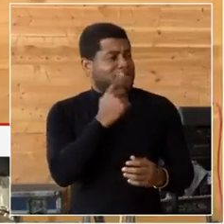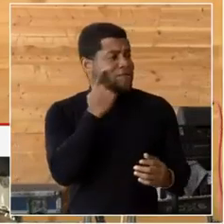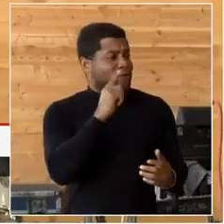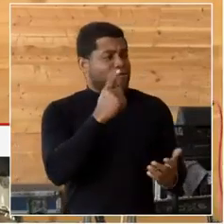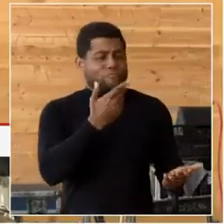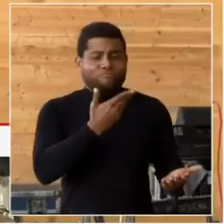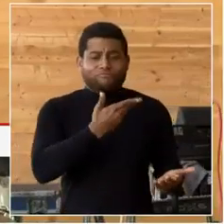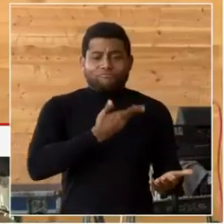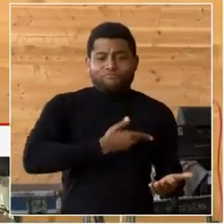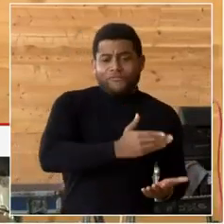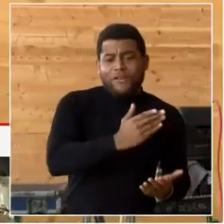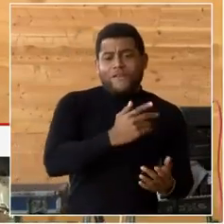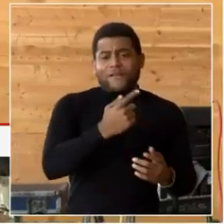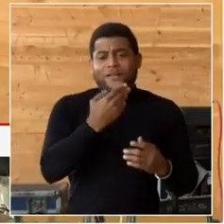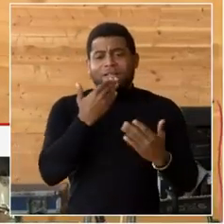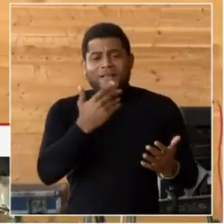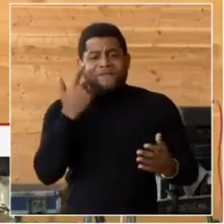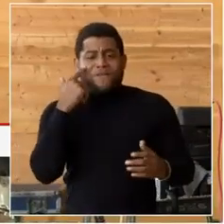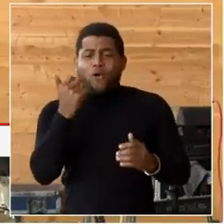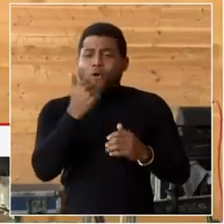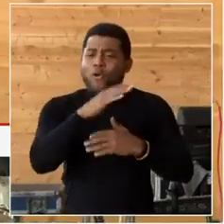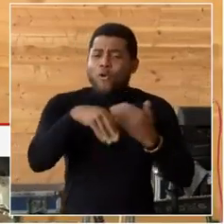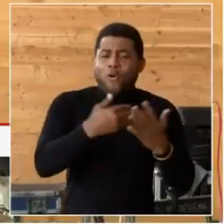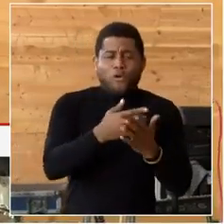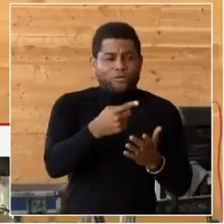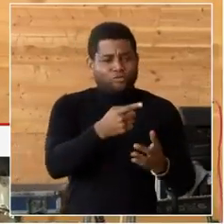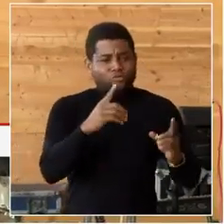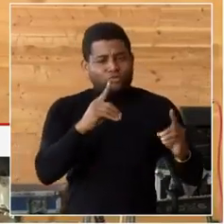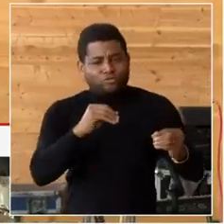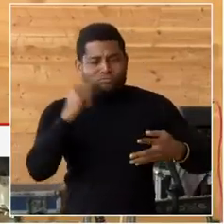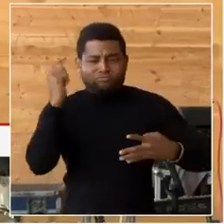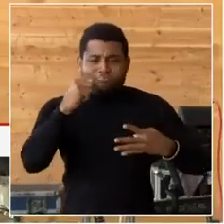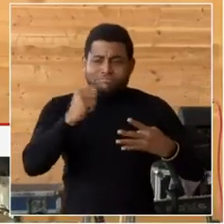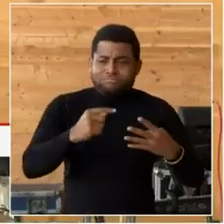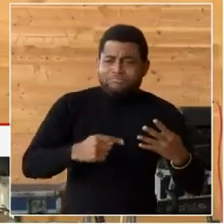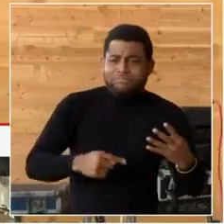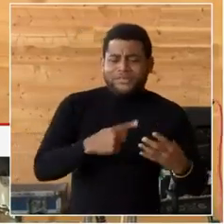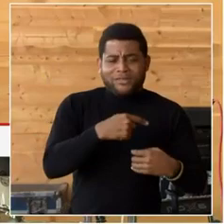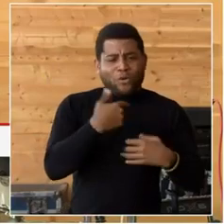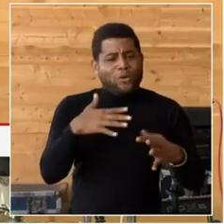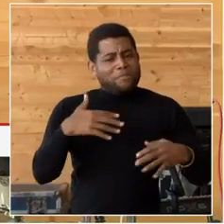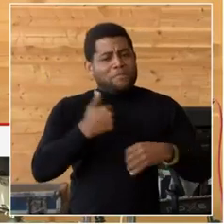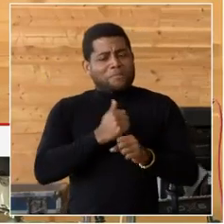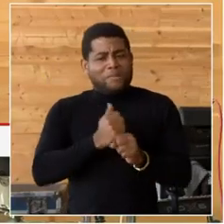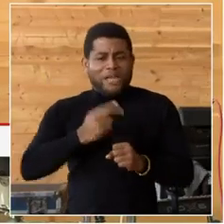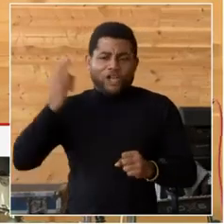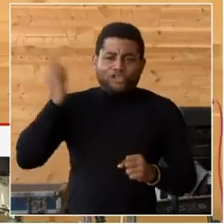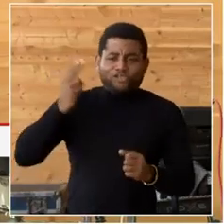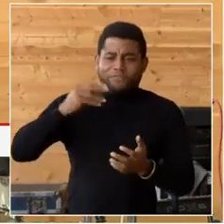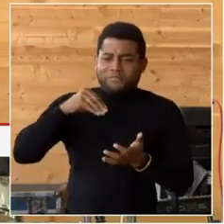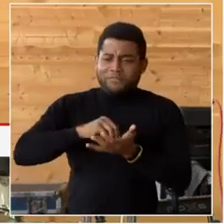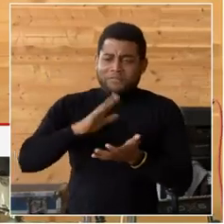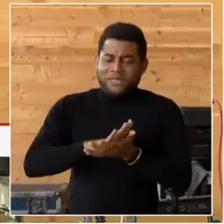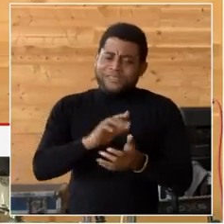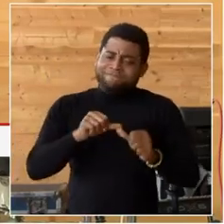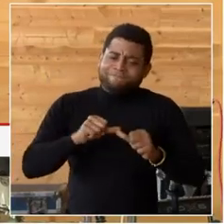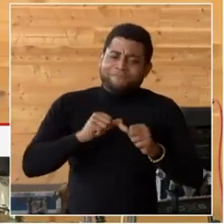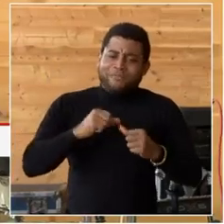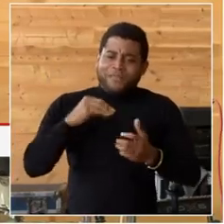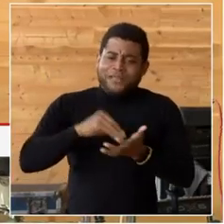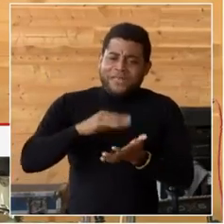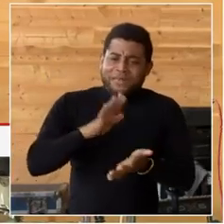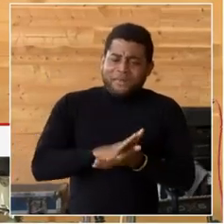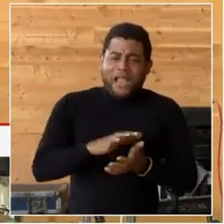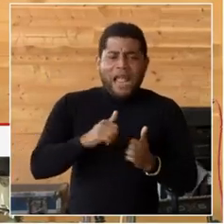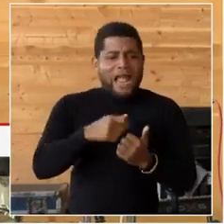and for all that she does, the history that she makes, that she is making, and the way that she represents us. She